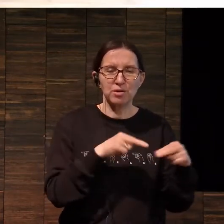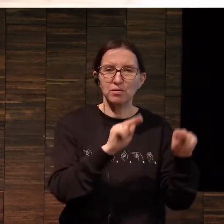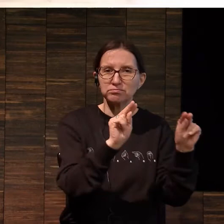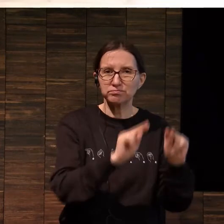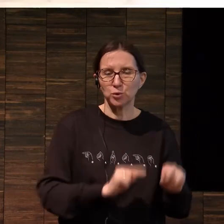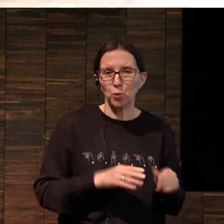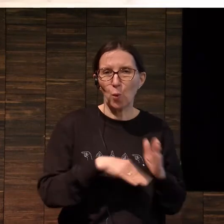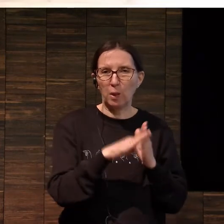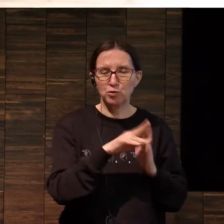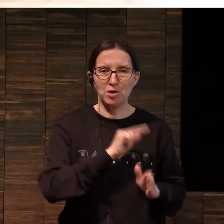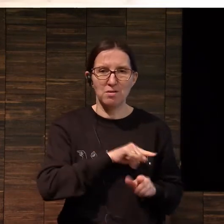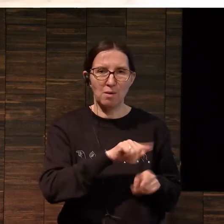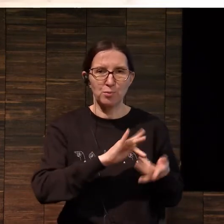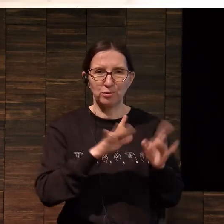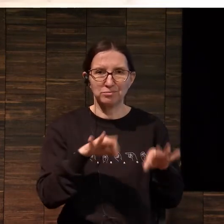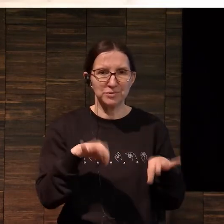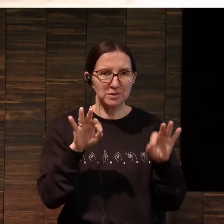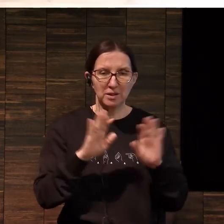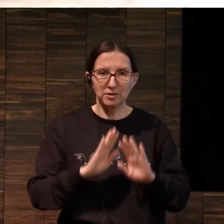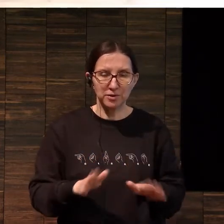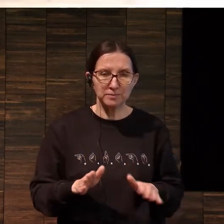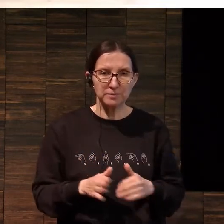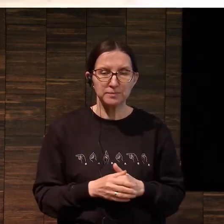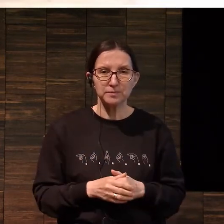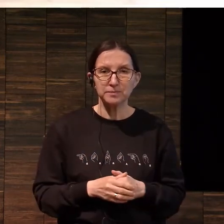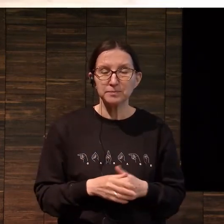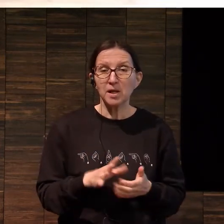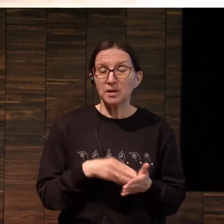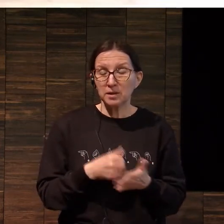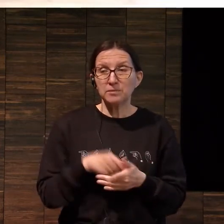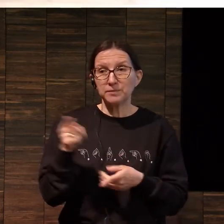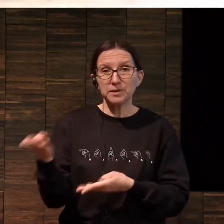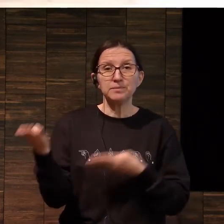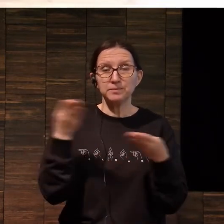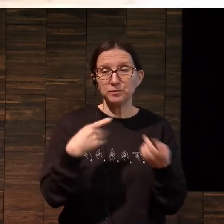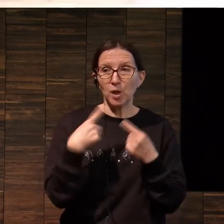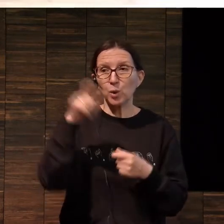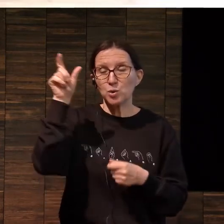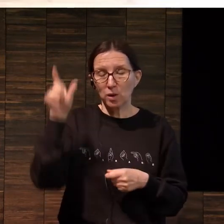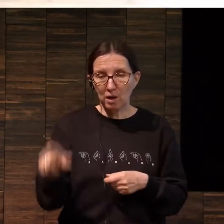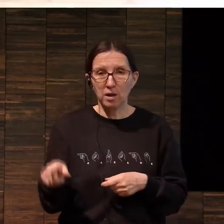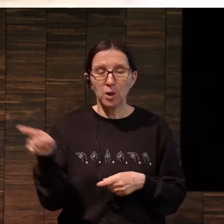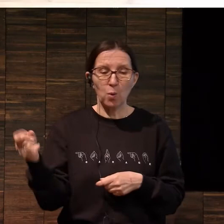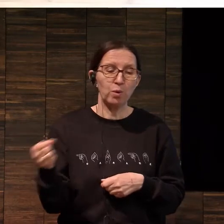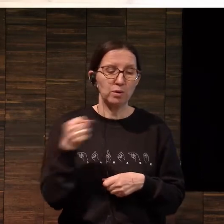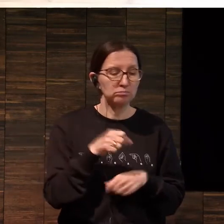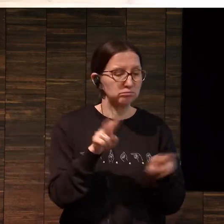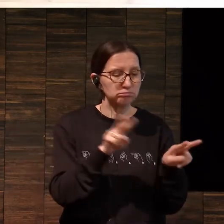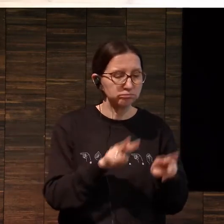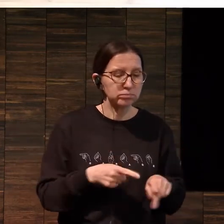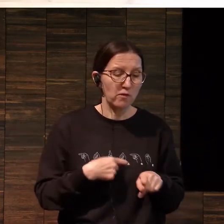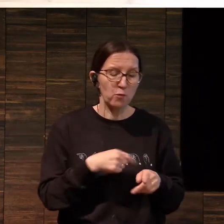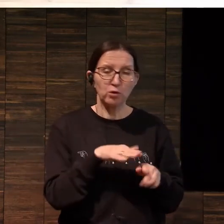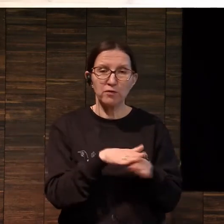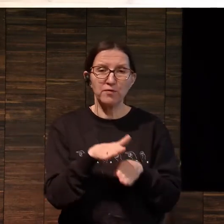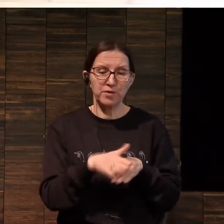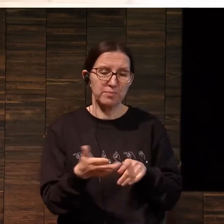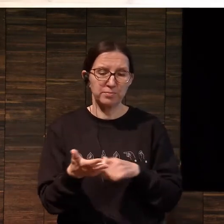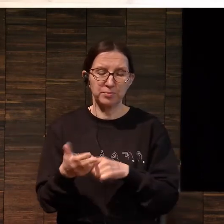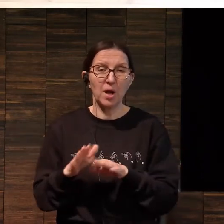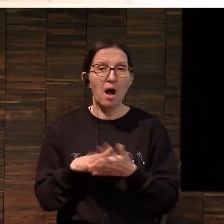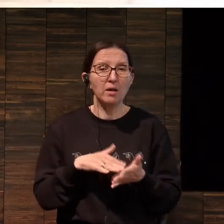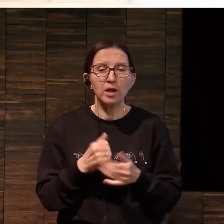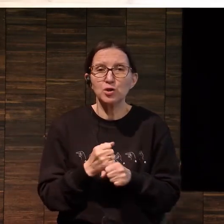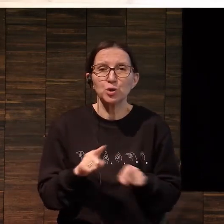So you're left with this report, and then what do you do? So even if you have a team of very, very talented